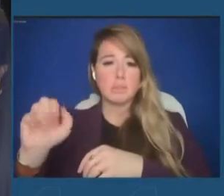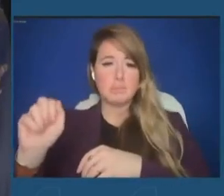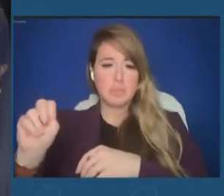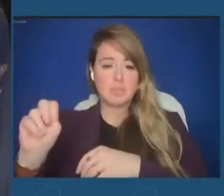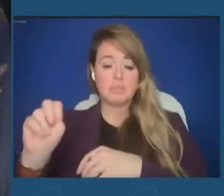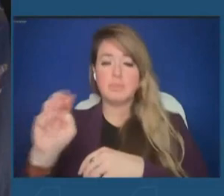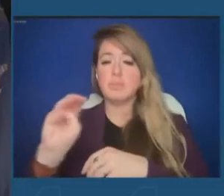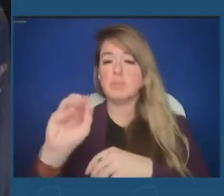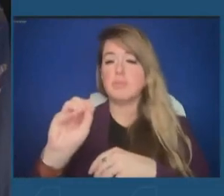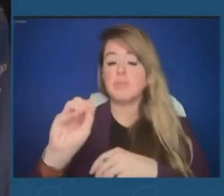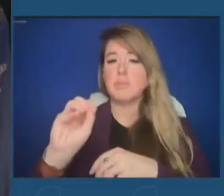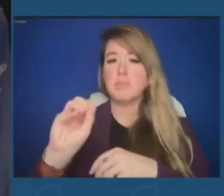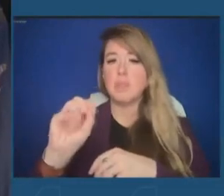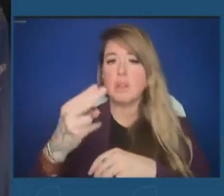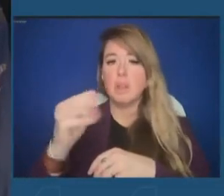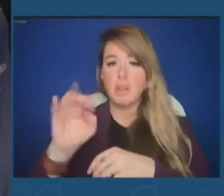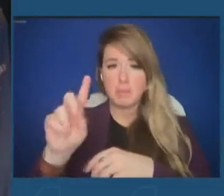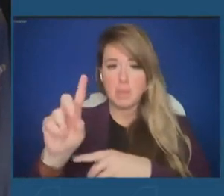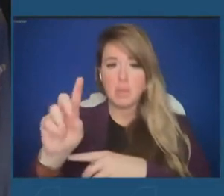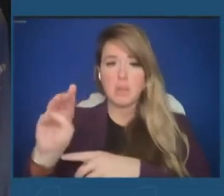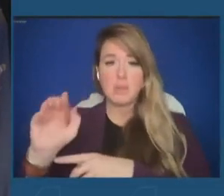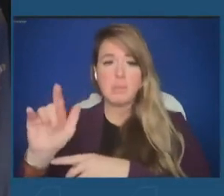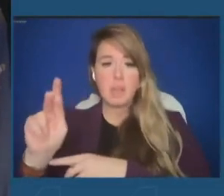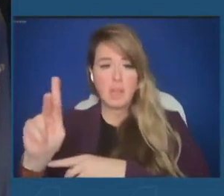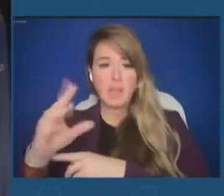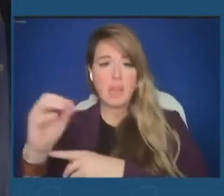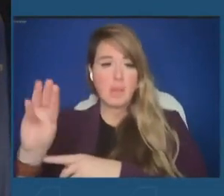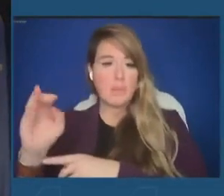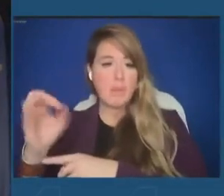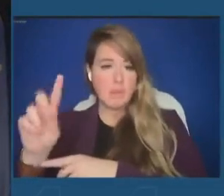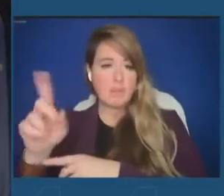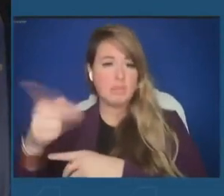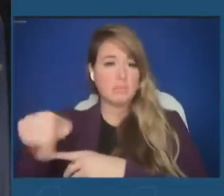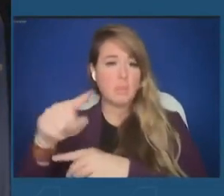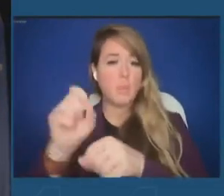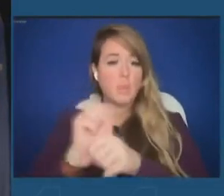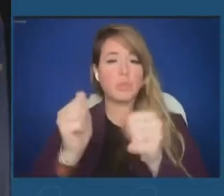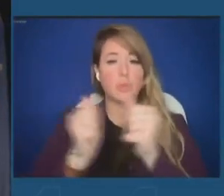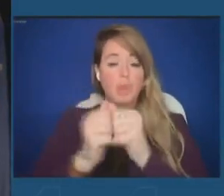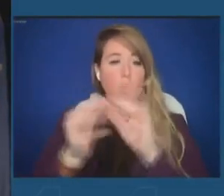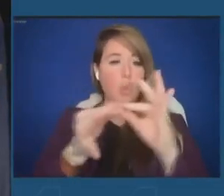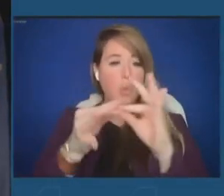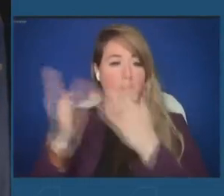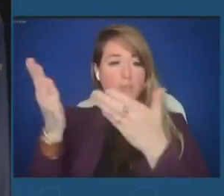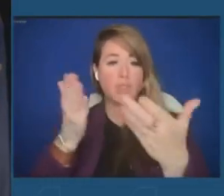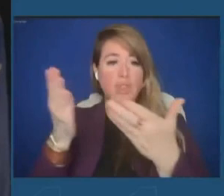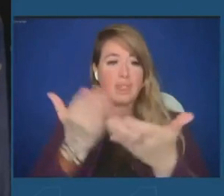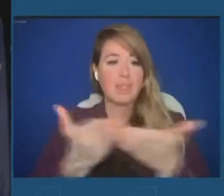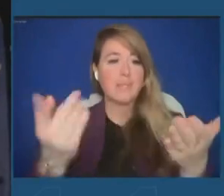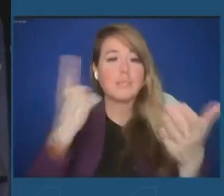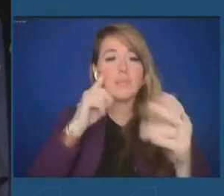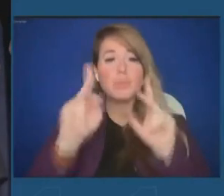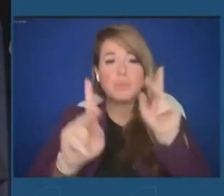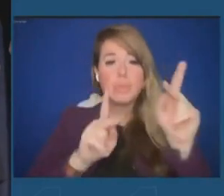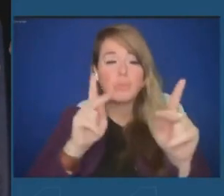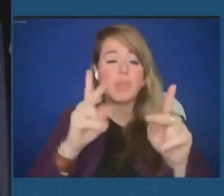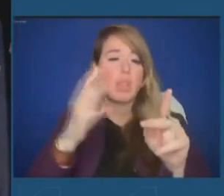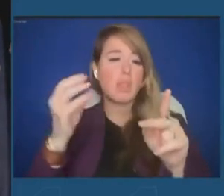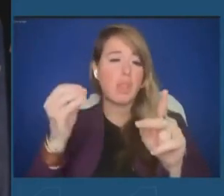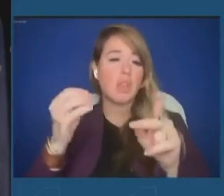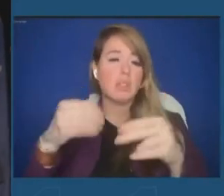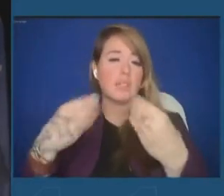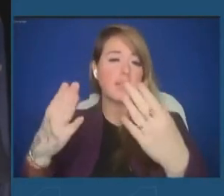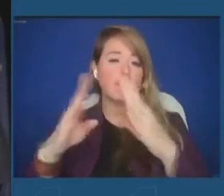Muhammad, Malik, and Muhammad worked together to coordinate bringing essentials to those in need and help shelter locals who were stuck